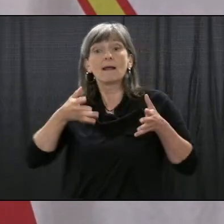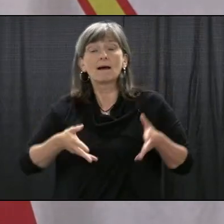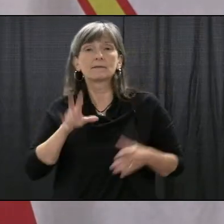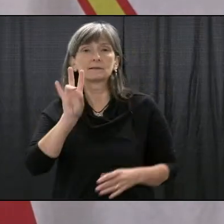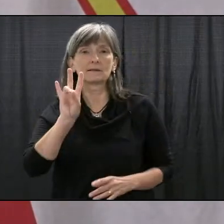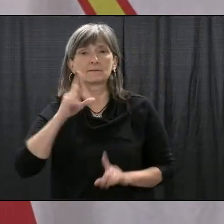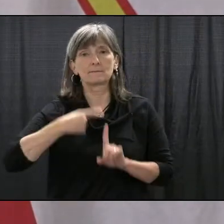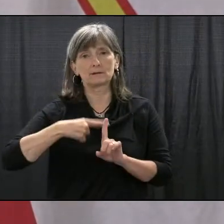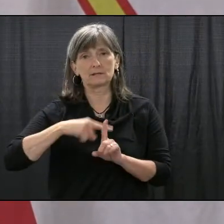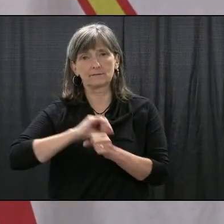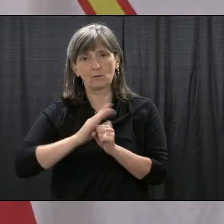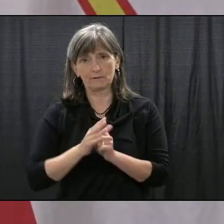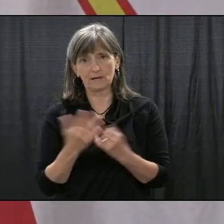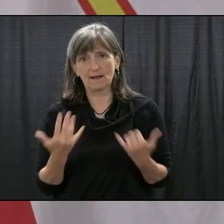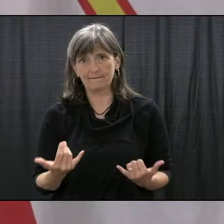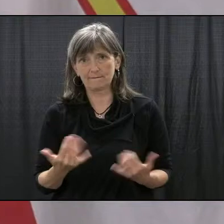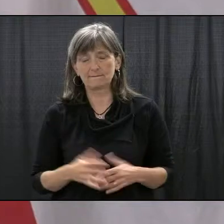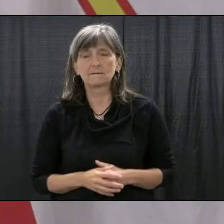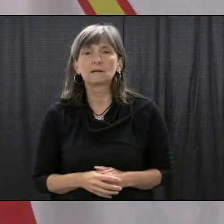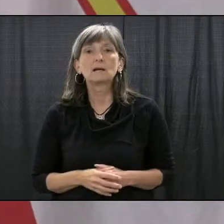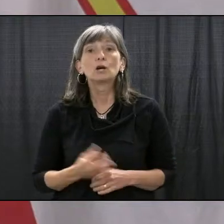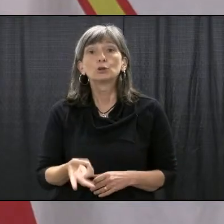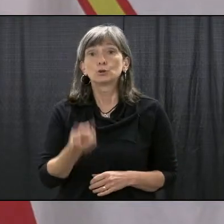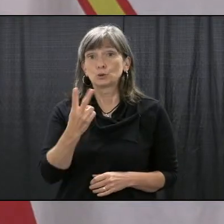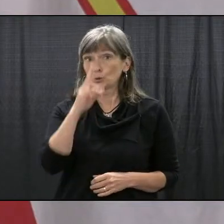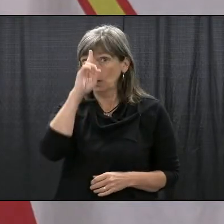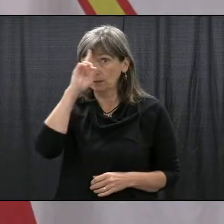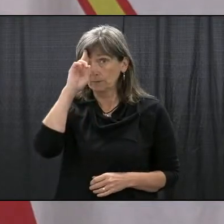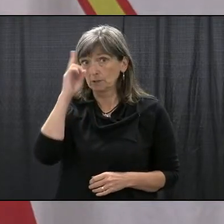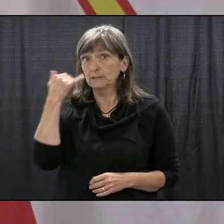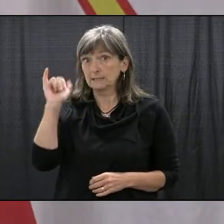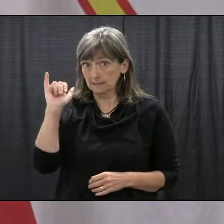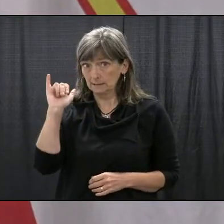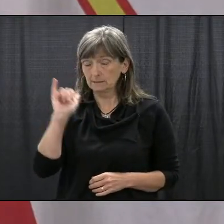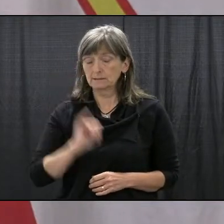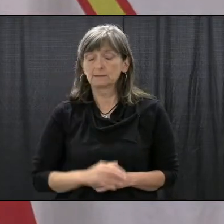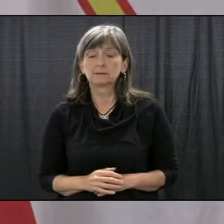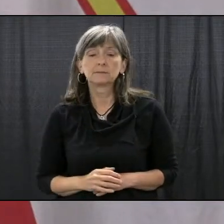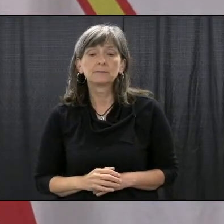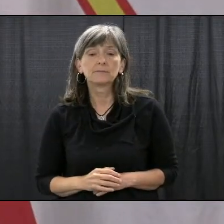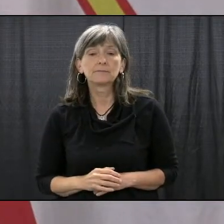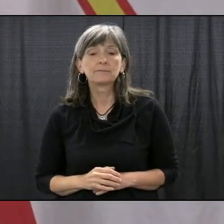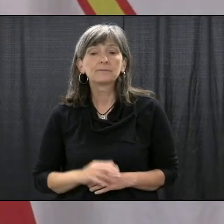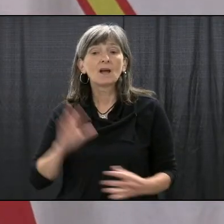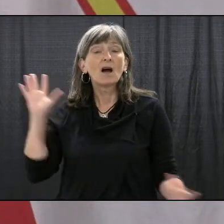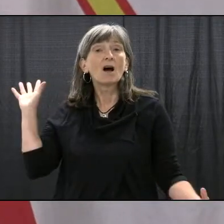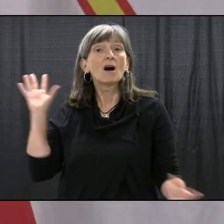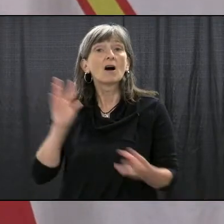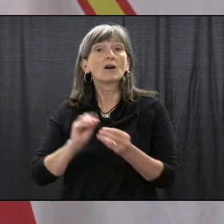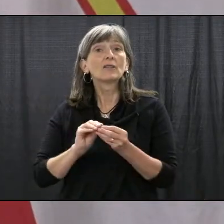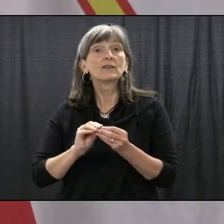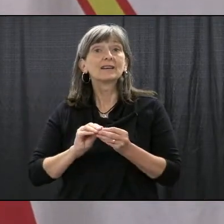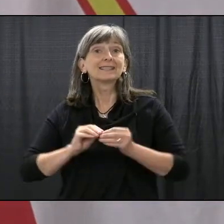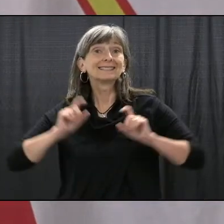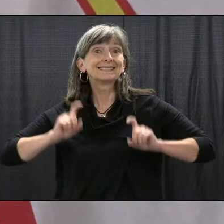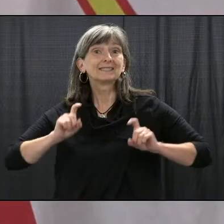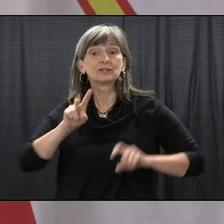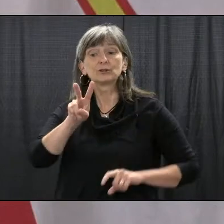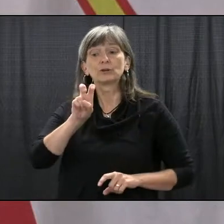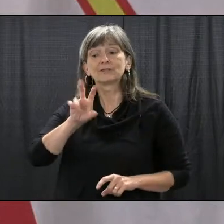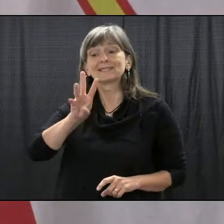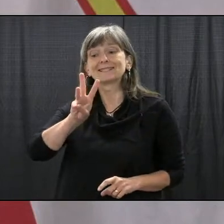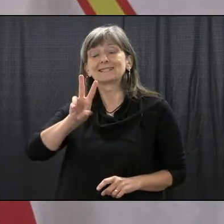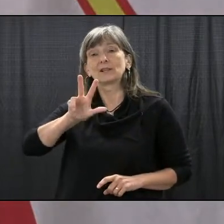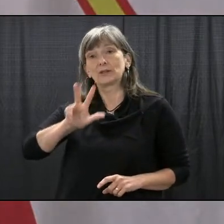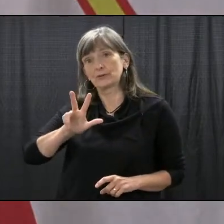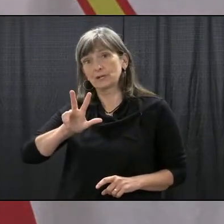in the province. There are 2 hospitalizations associated with COVID-19, and a total of